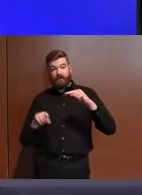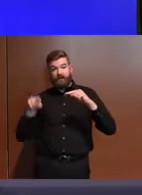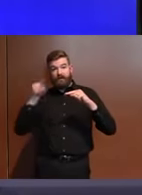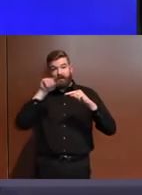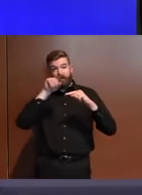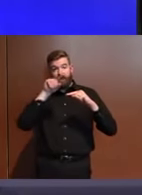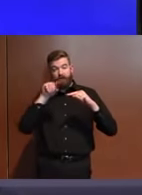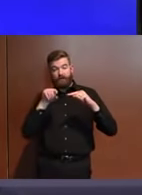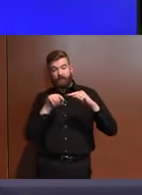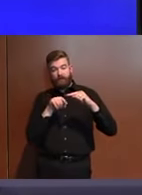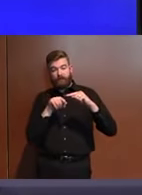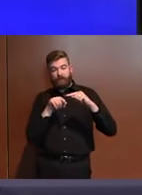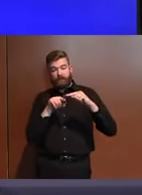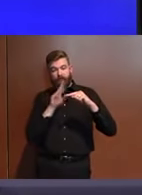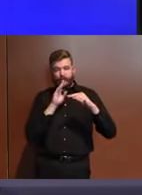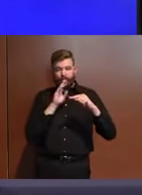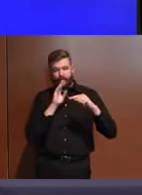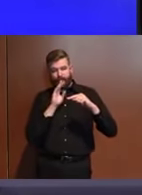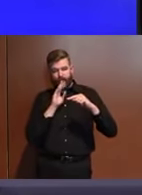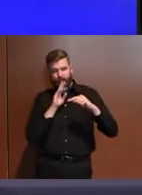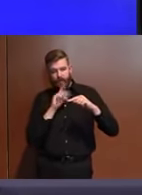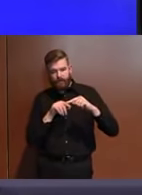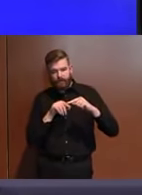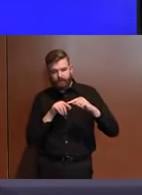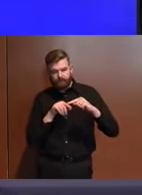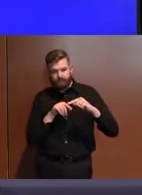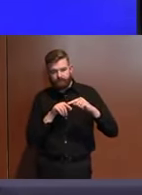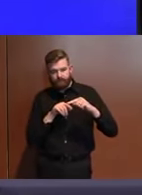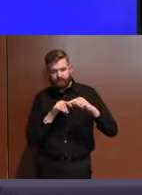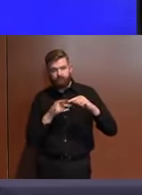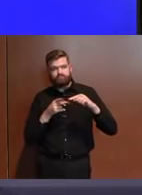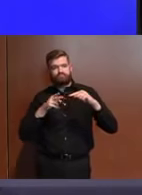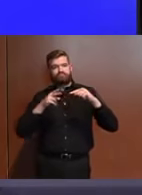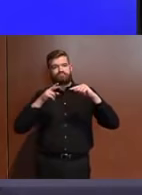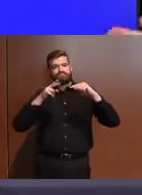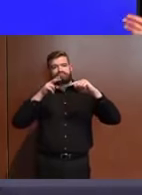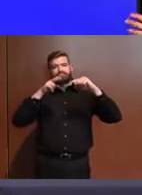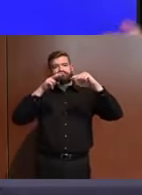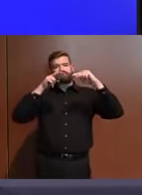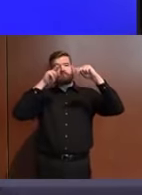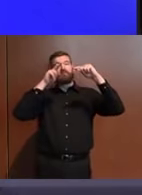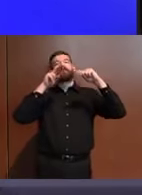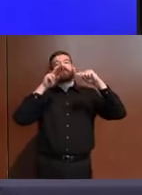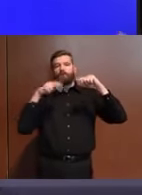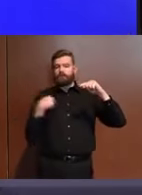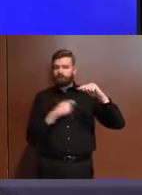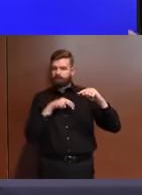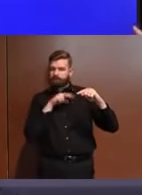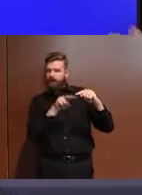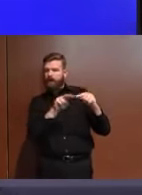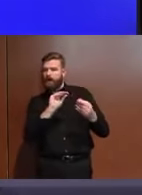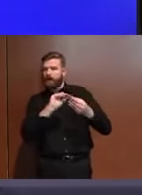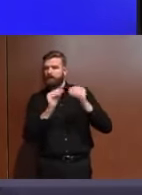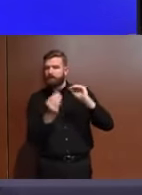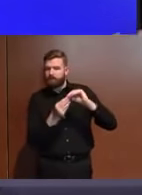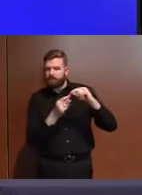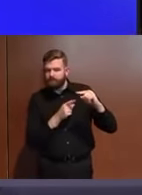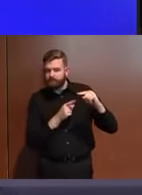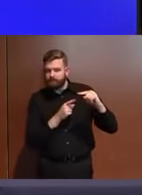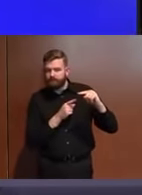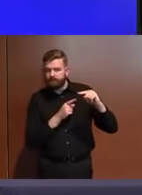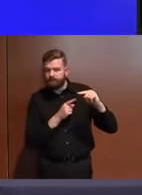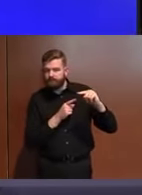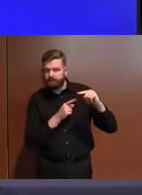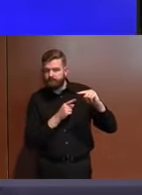40s yesterday. Now, 55. That's something that we are particularly. I don't want to speak for you here, but we're all